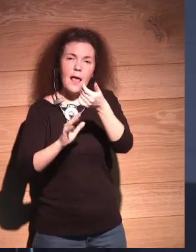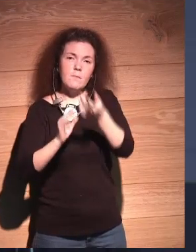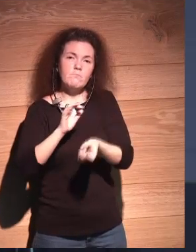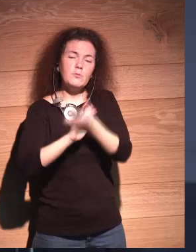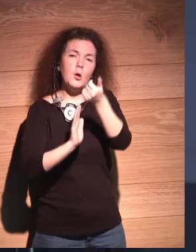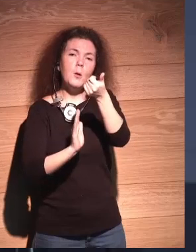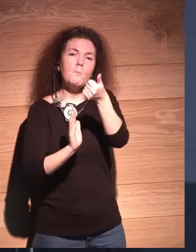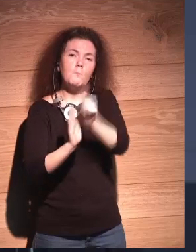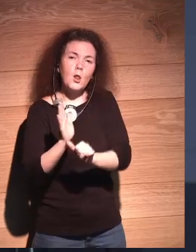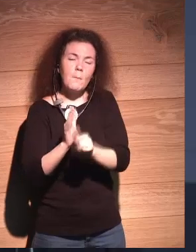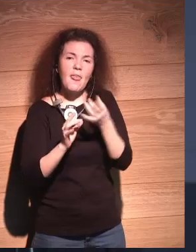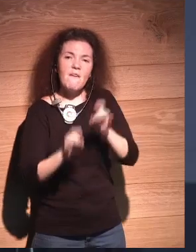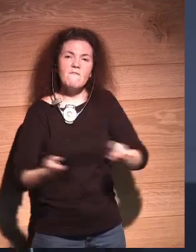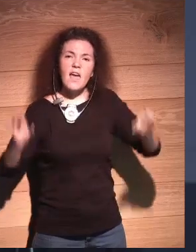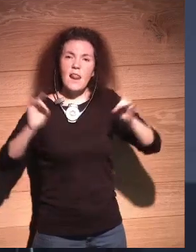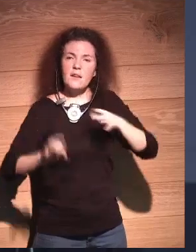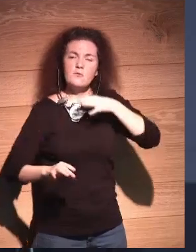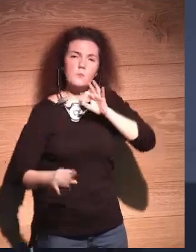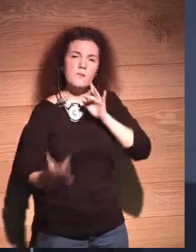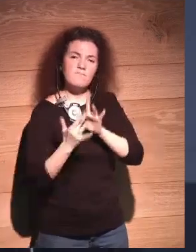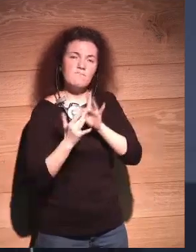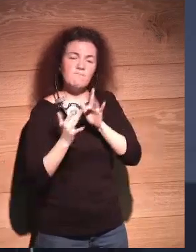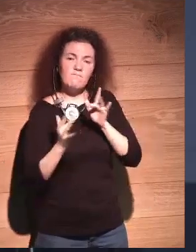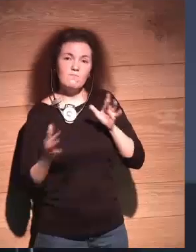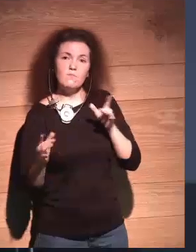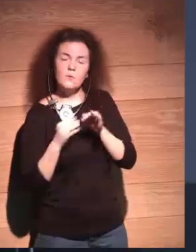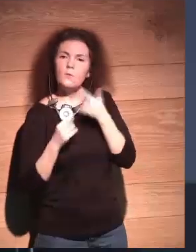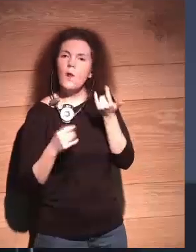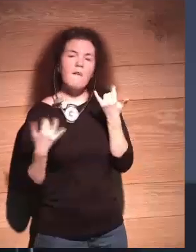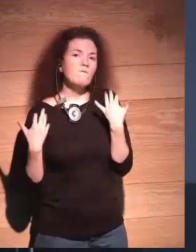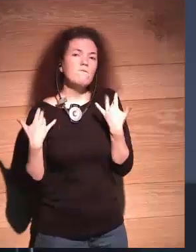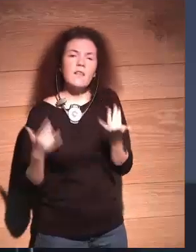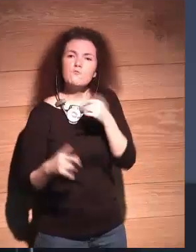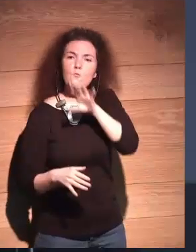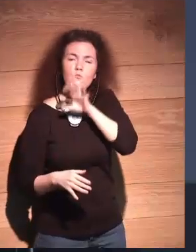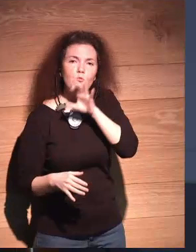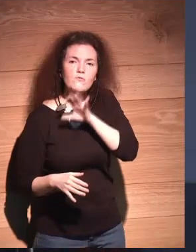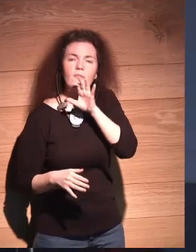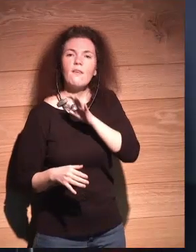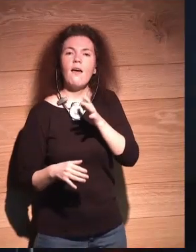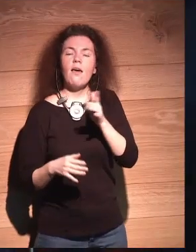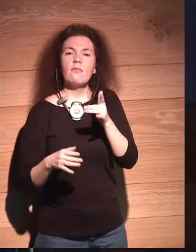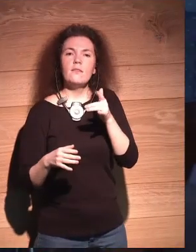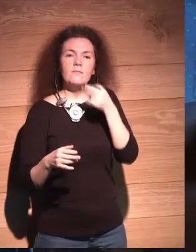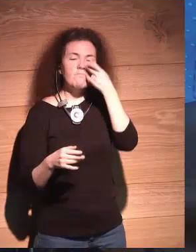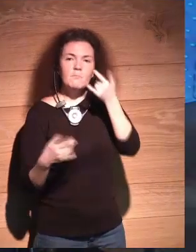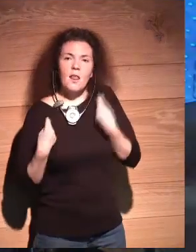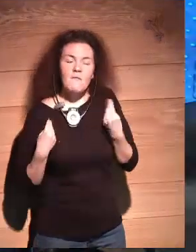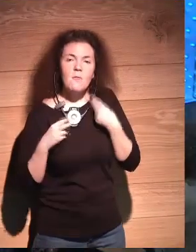works back then, and he was cooperating with a series of programmers and other people about